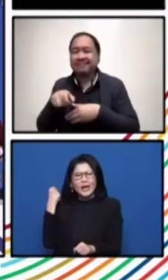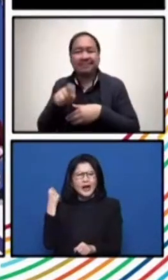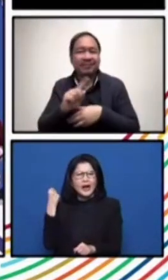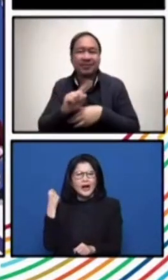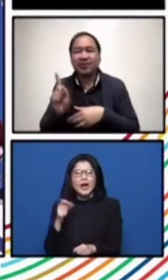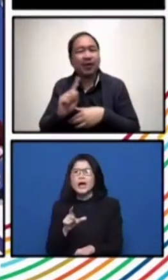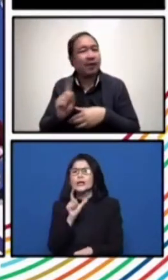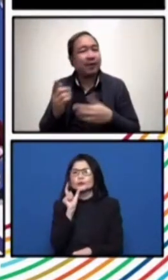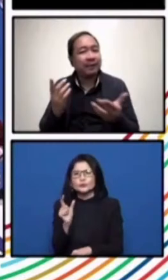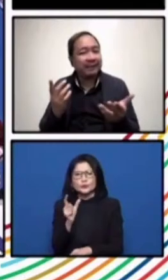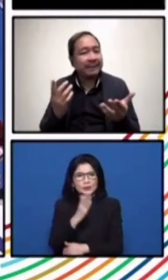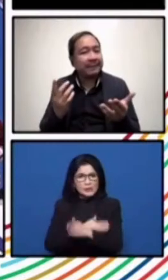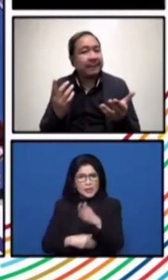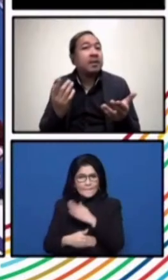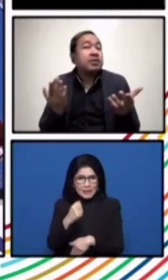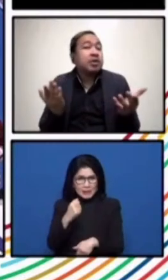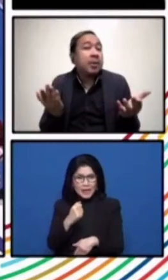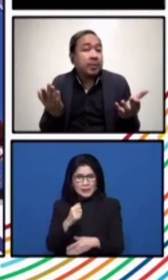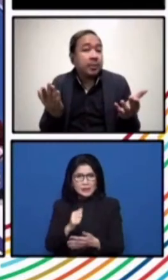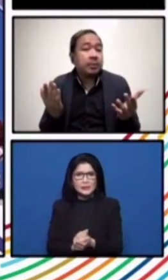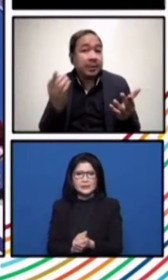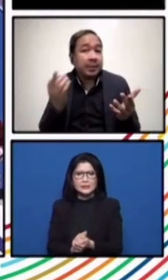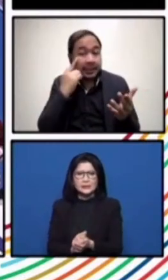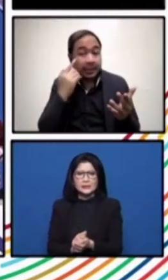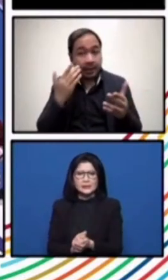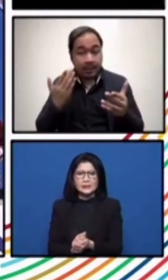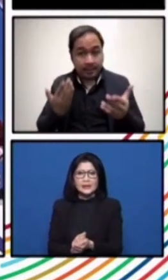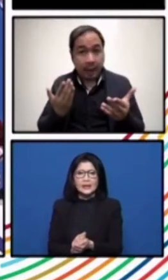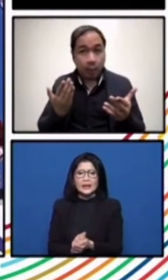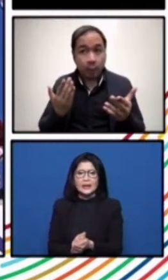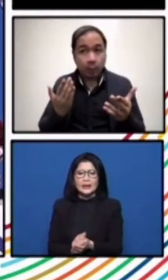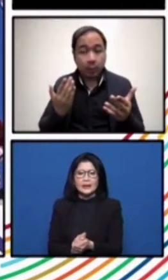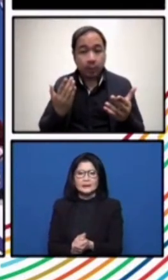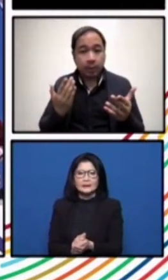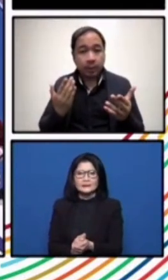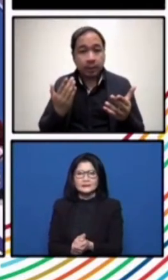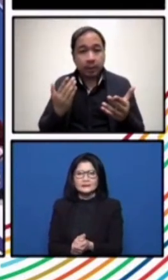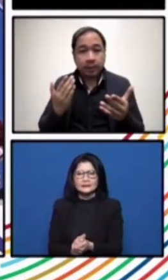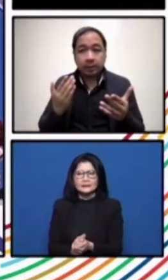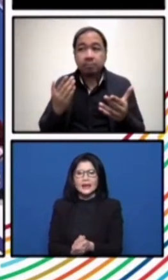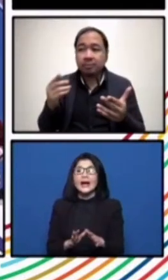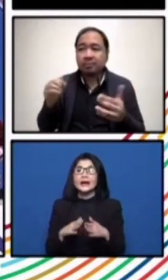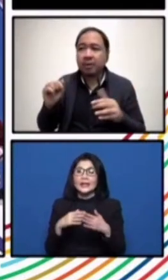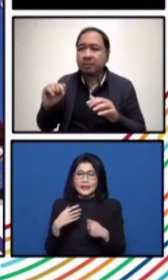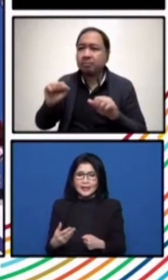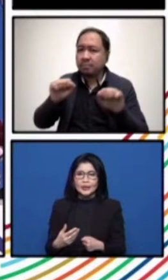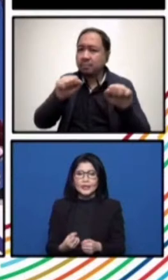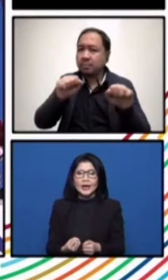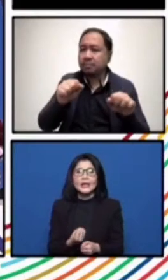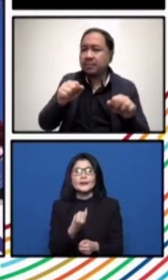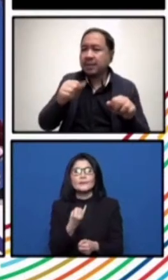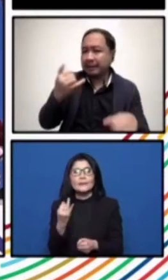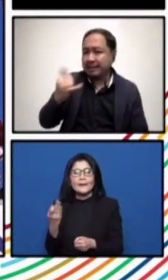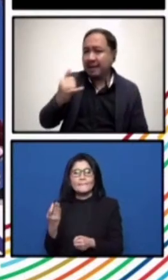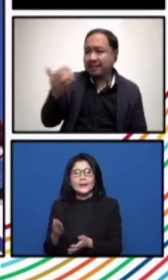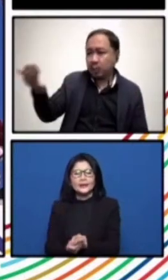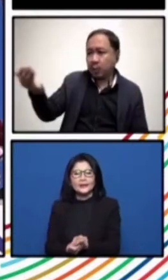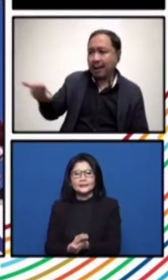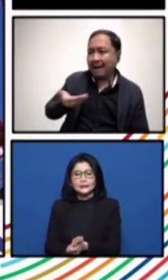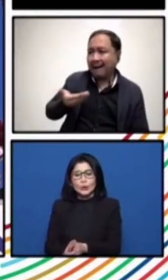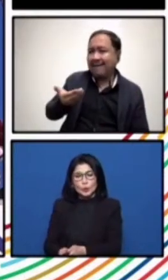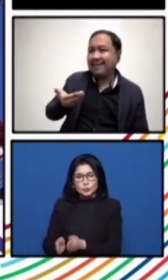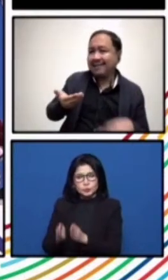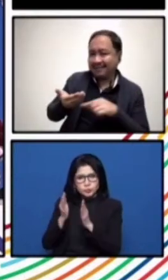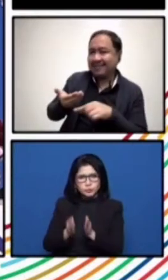that's why some are higher but normally in some cases they don't continue